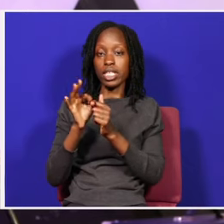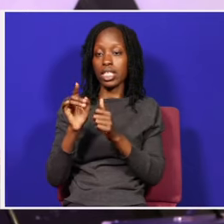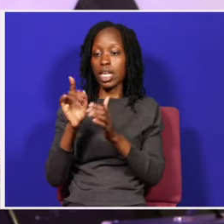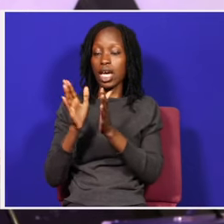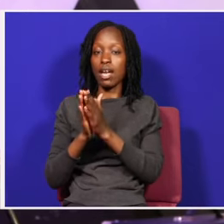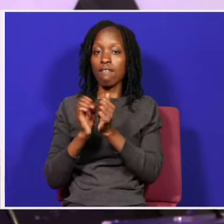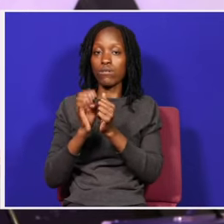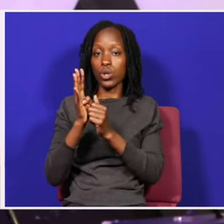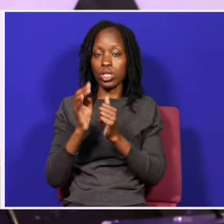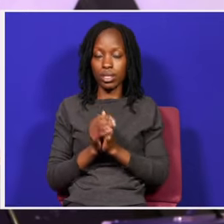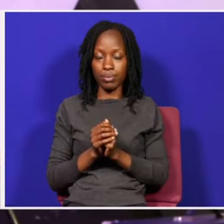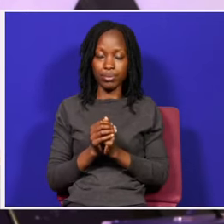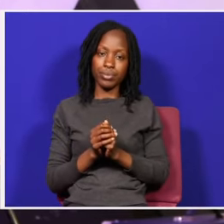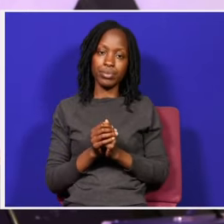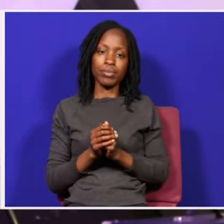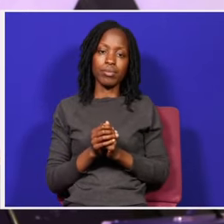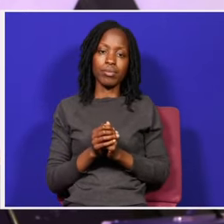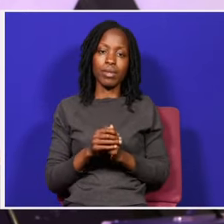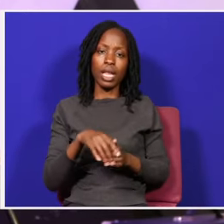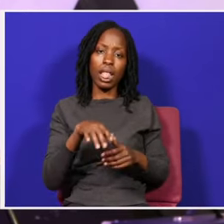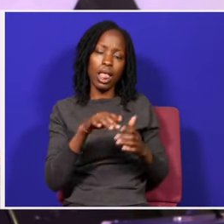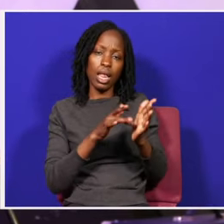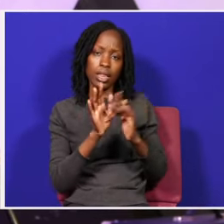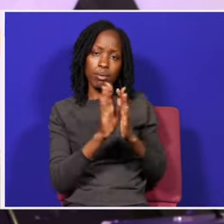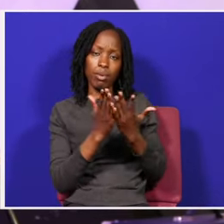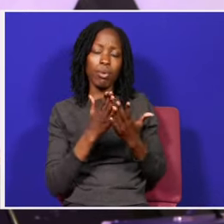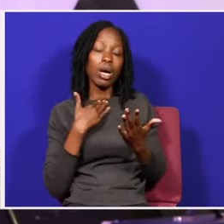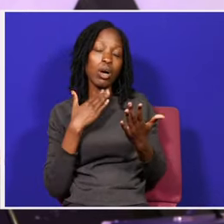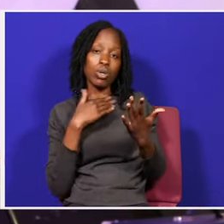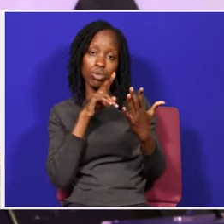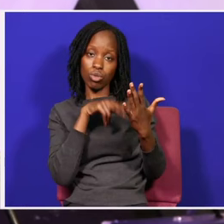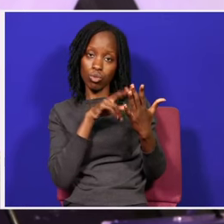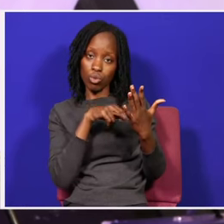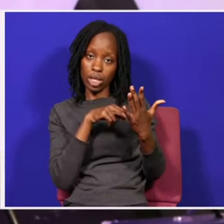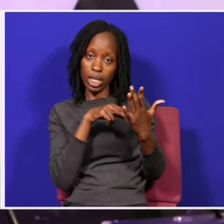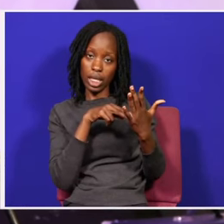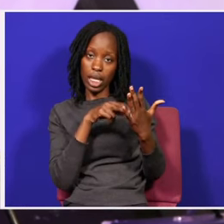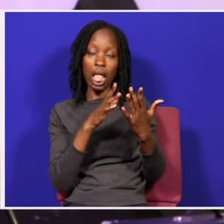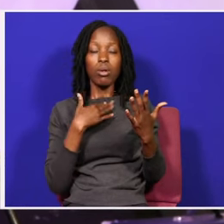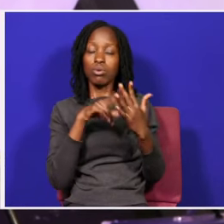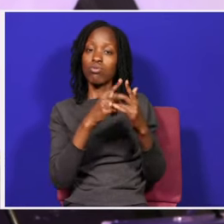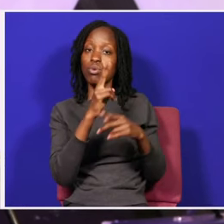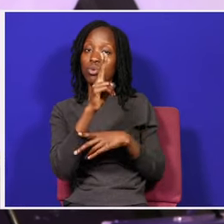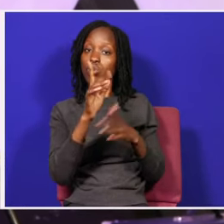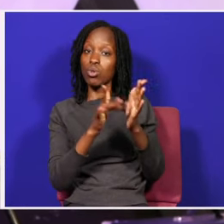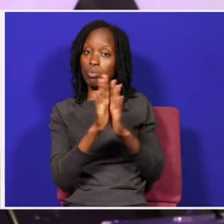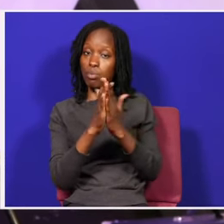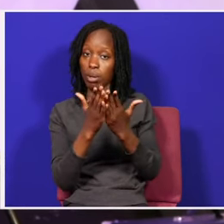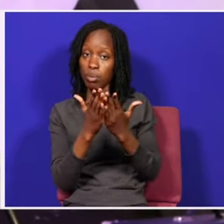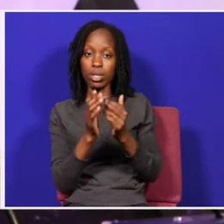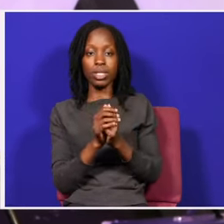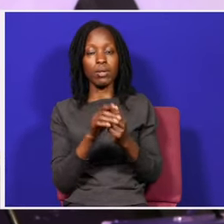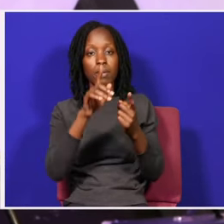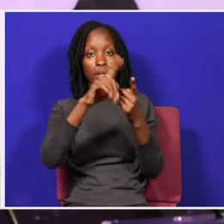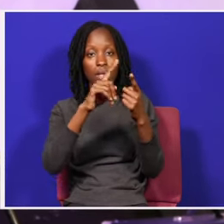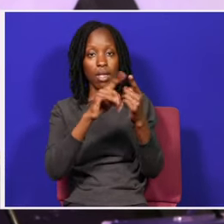and 14. Now, the version I want to read from, and then I'll read from a slightly more familiar version.